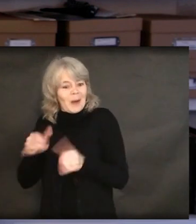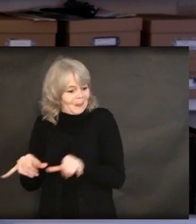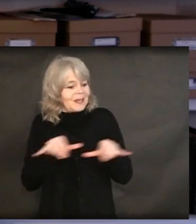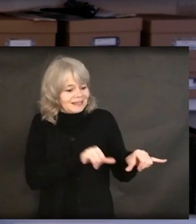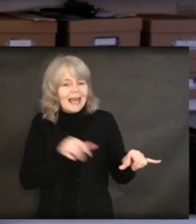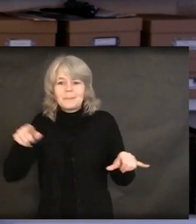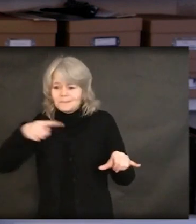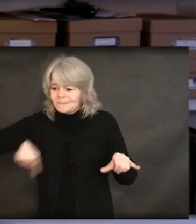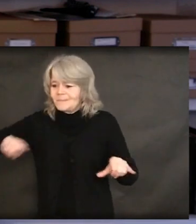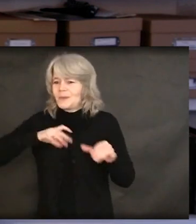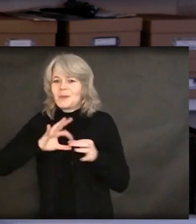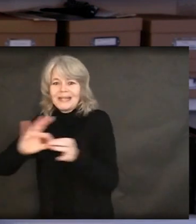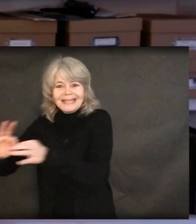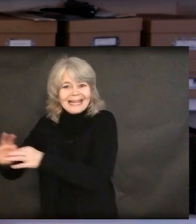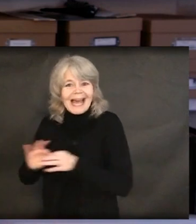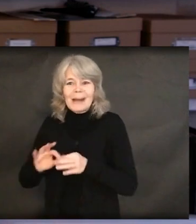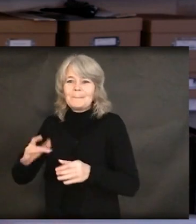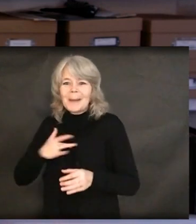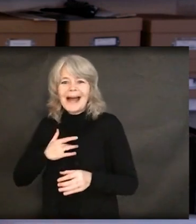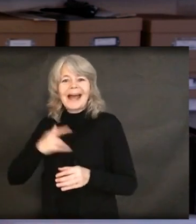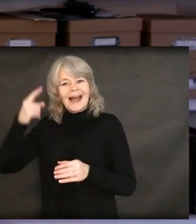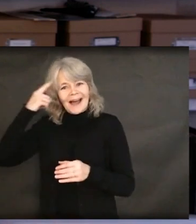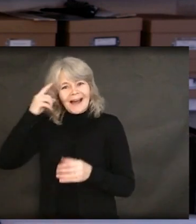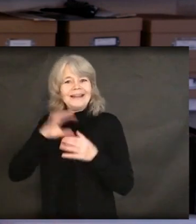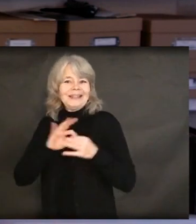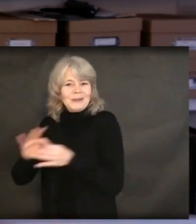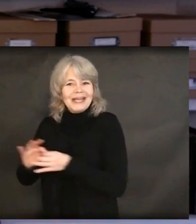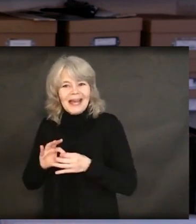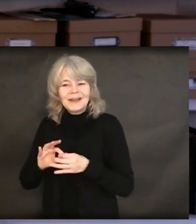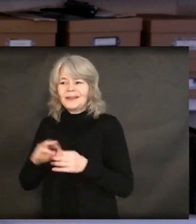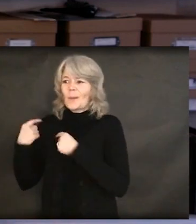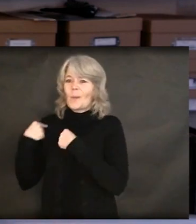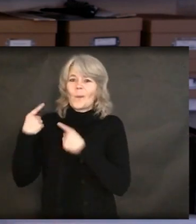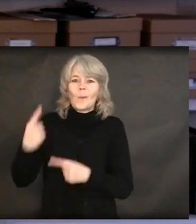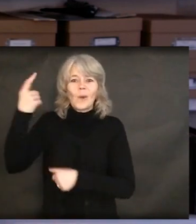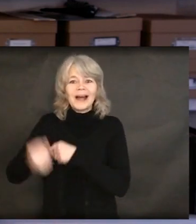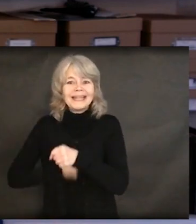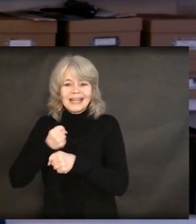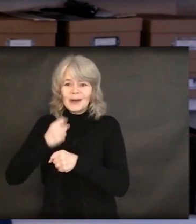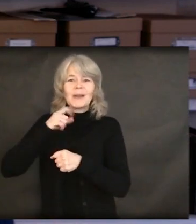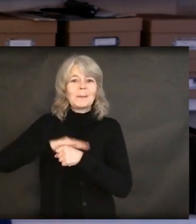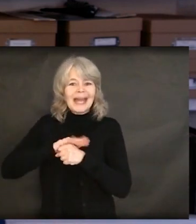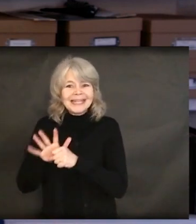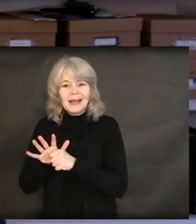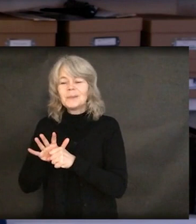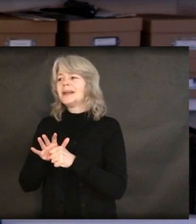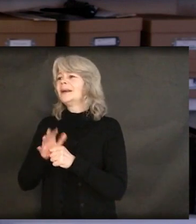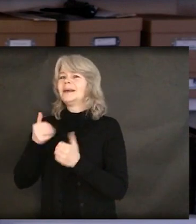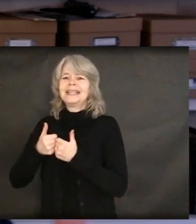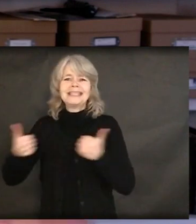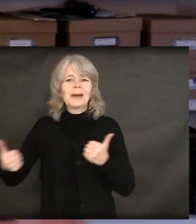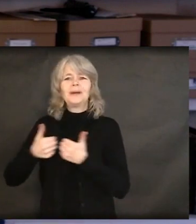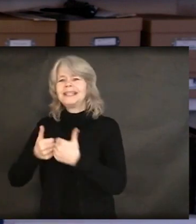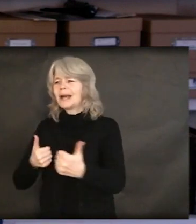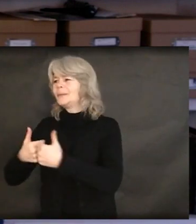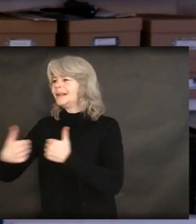soul? After a long year of pandemic and protests for justice and so much loss and grief